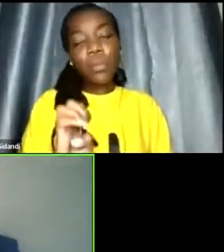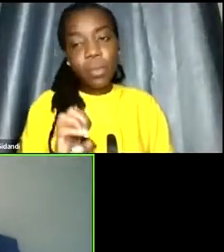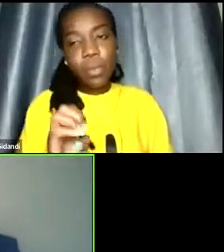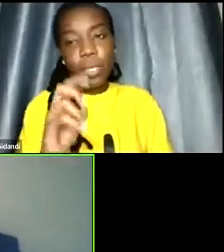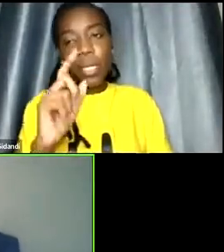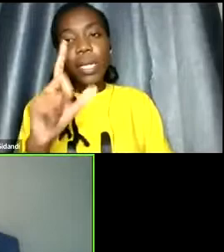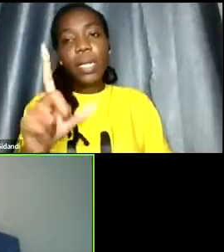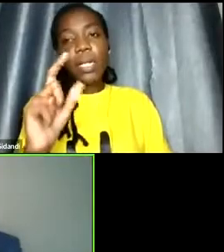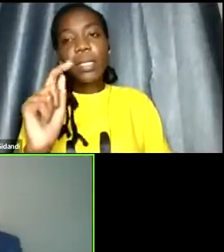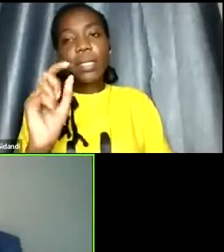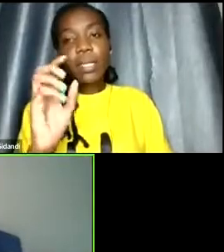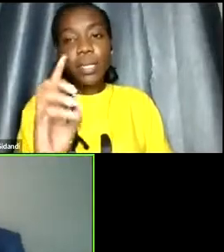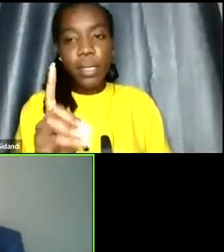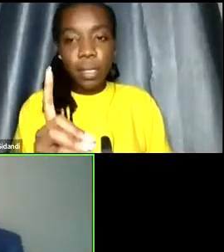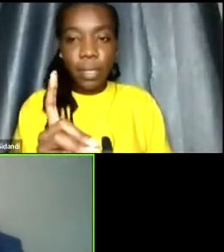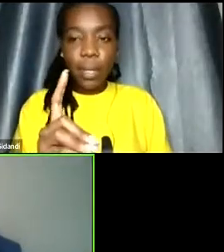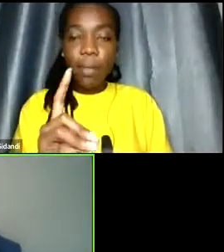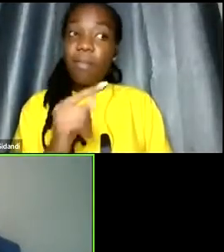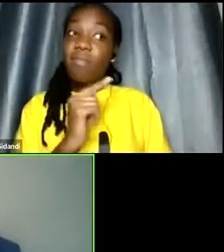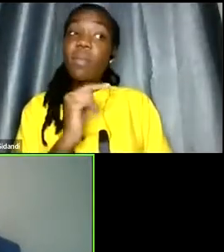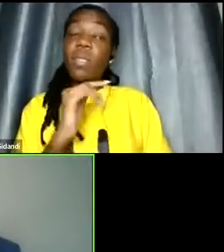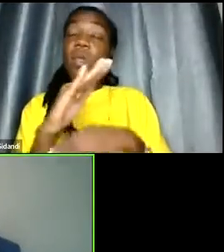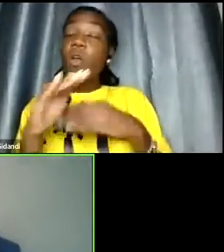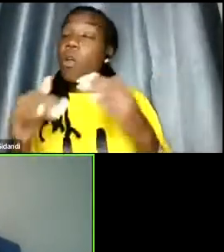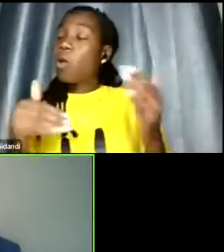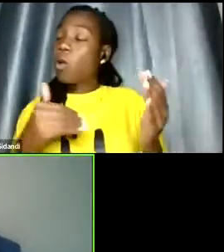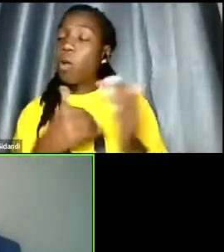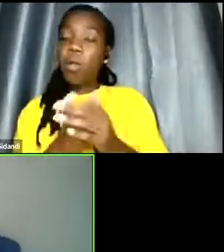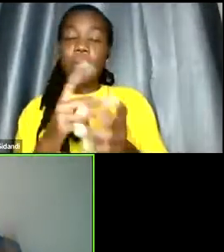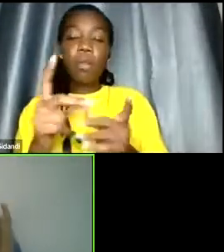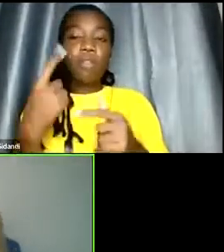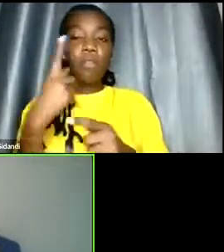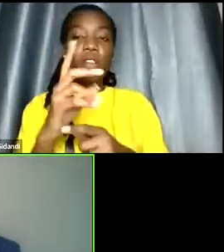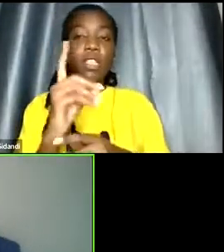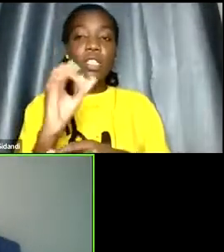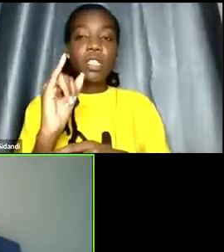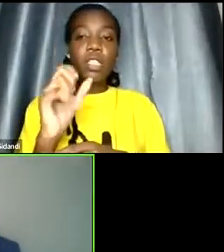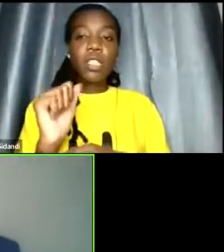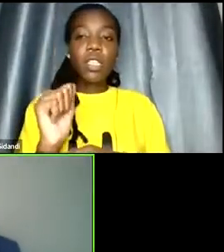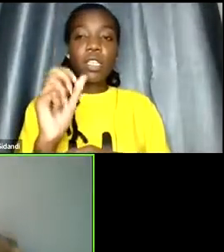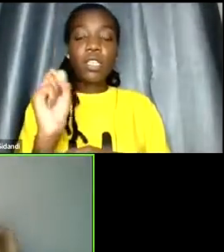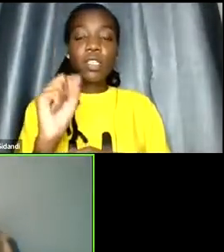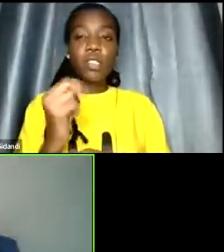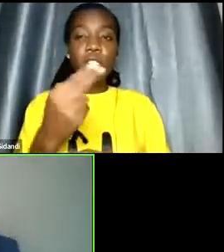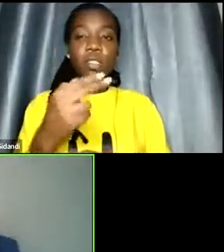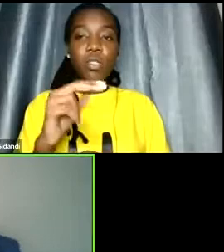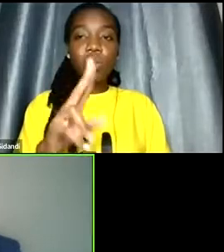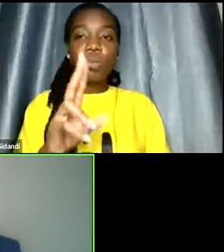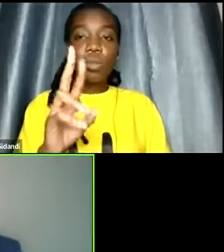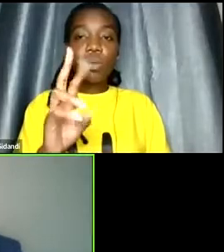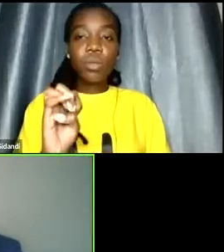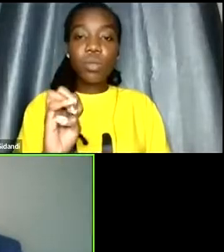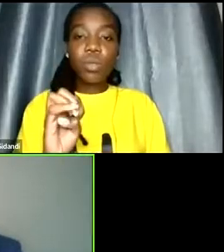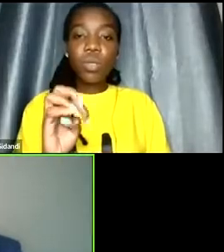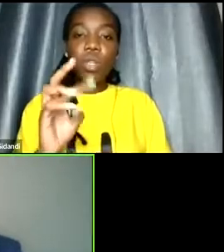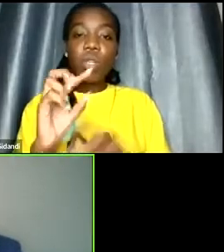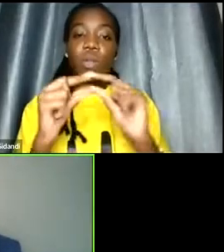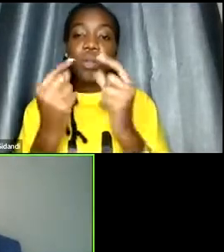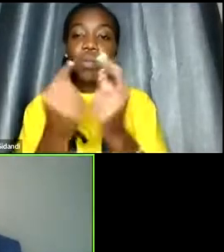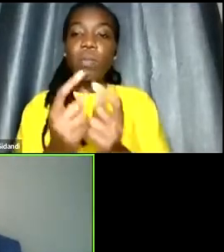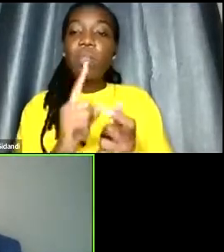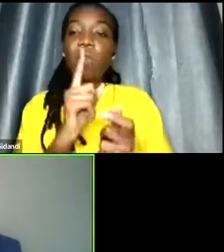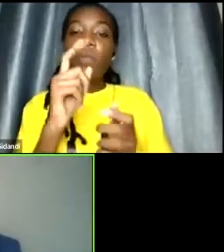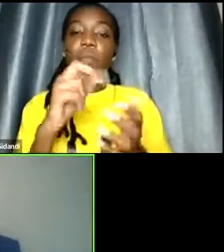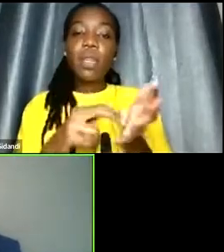Breweries Limited are all part of the Diageo group. In breweries, you need an assembly line. So you need engineers and